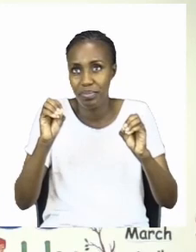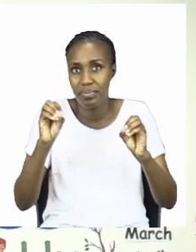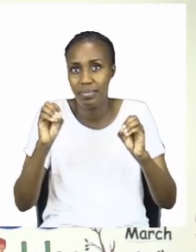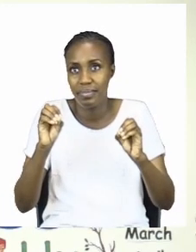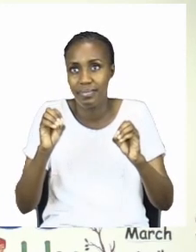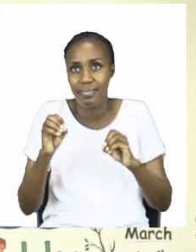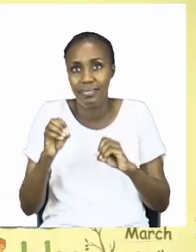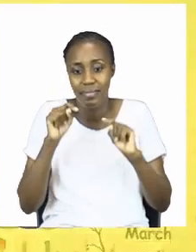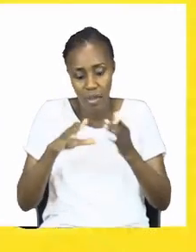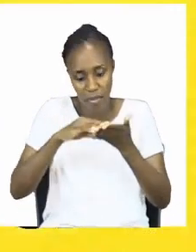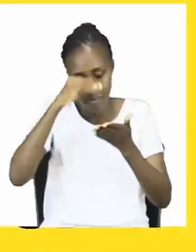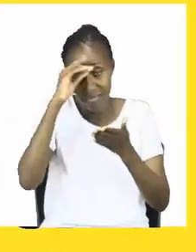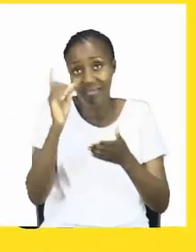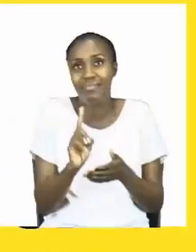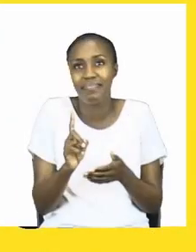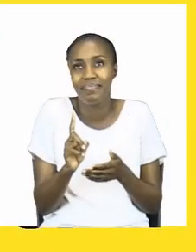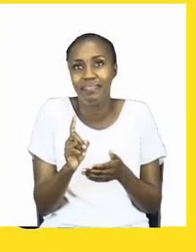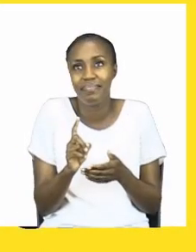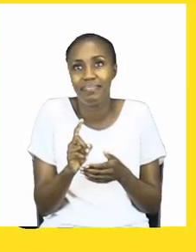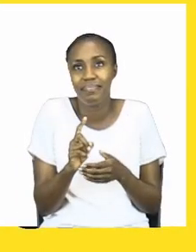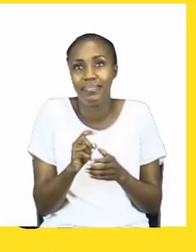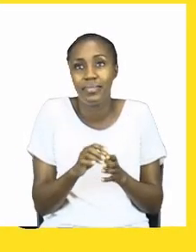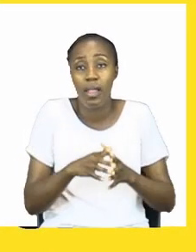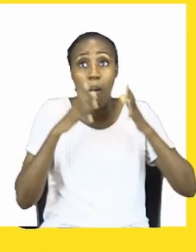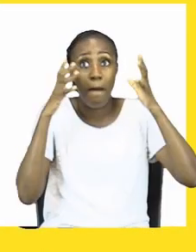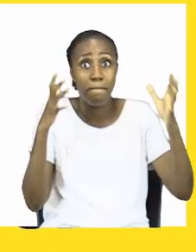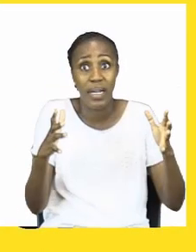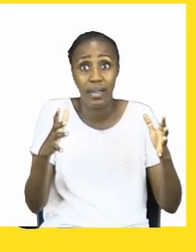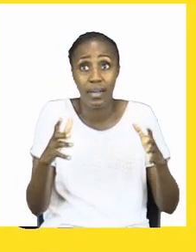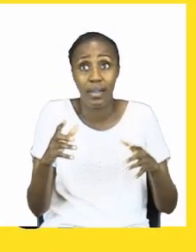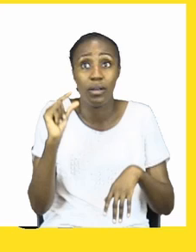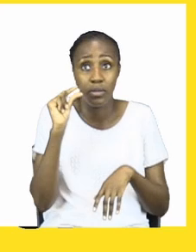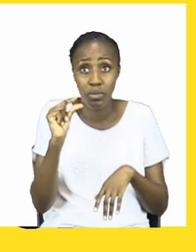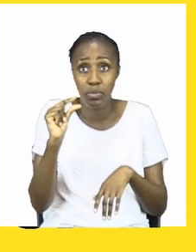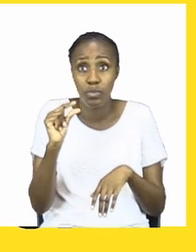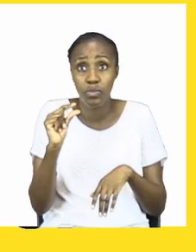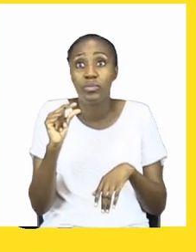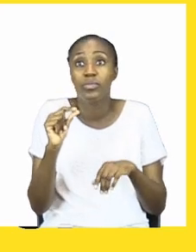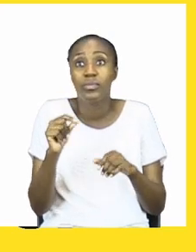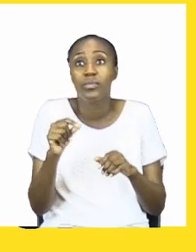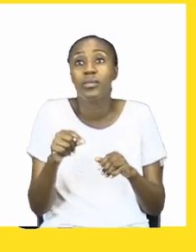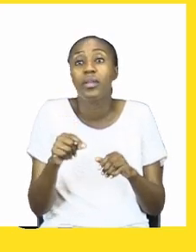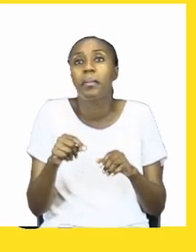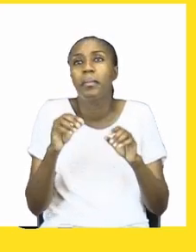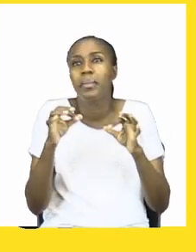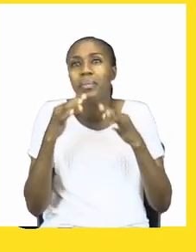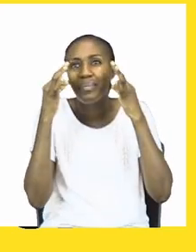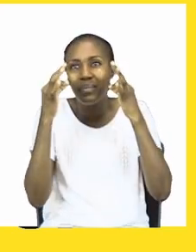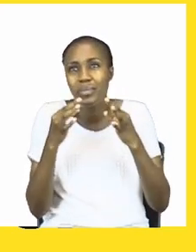Let's see what our lesson for today is all about. Today we learn big and small. We'll